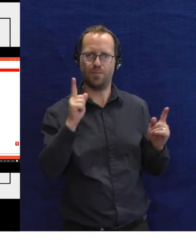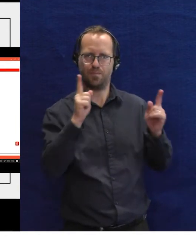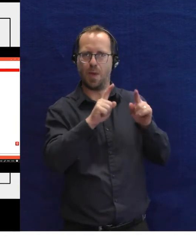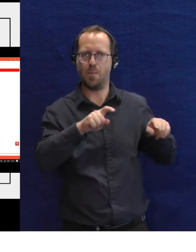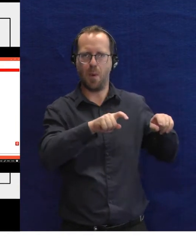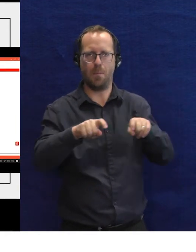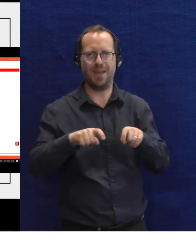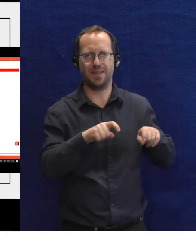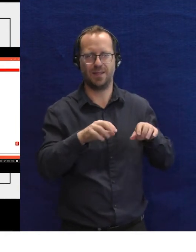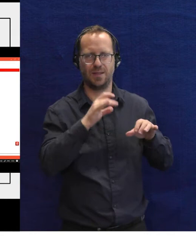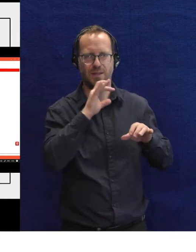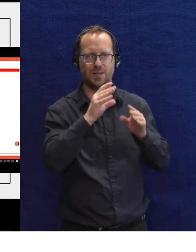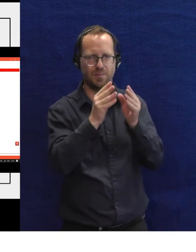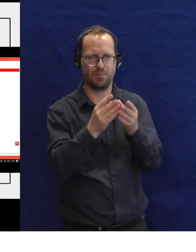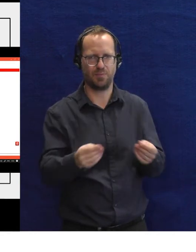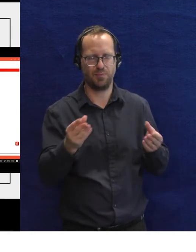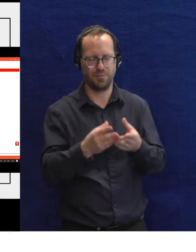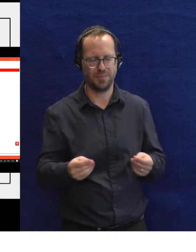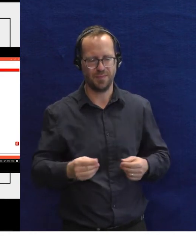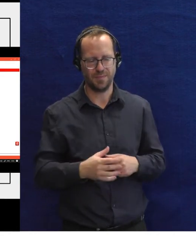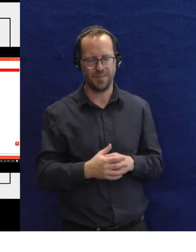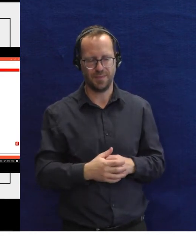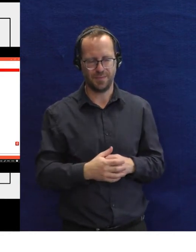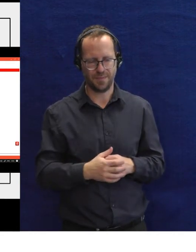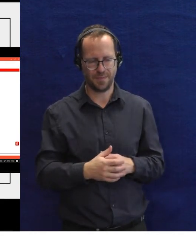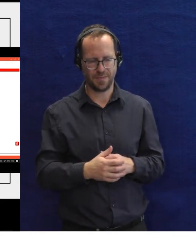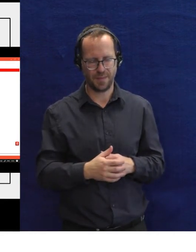pretty bird watches in the mirror.